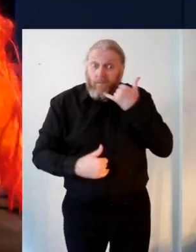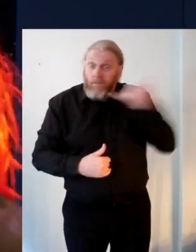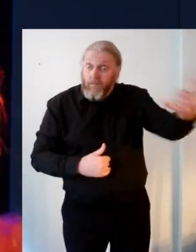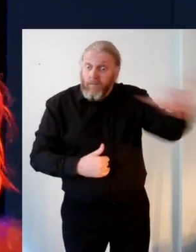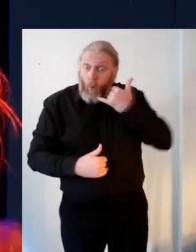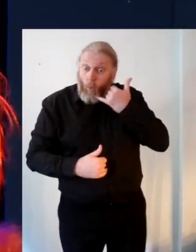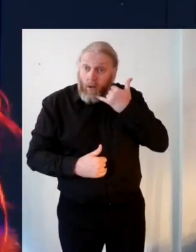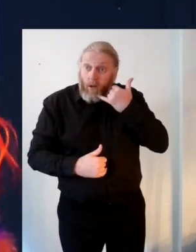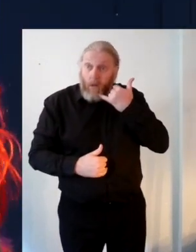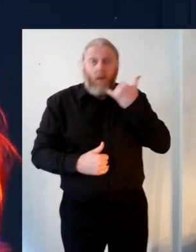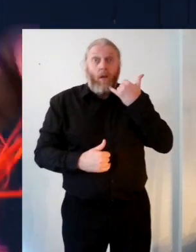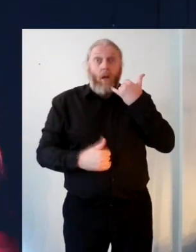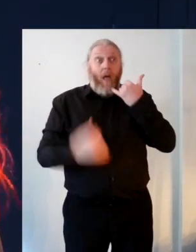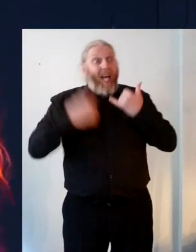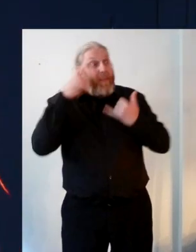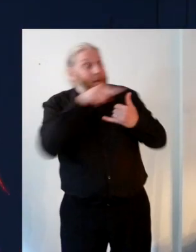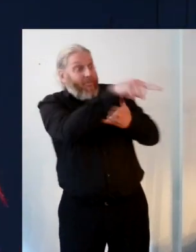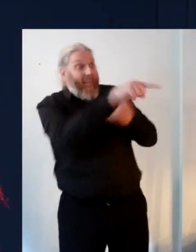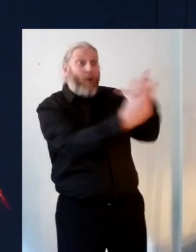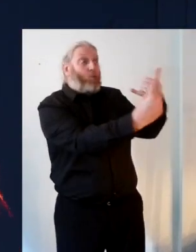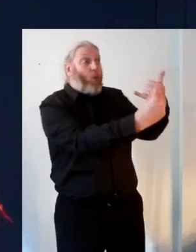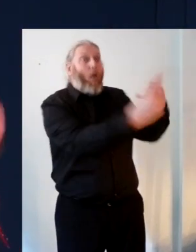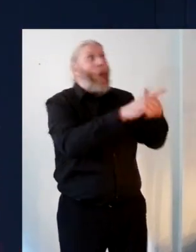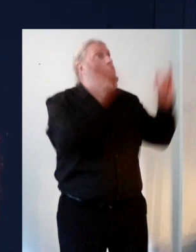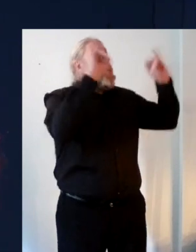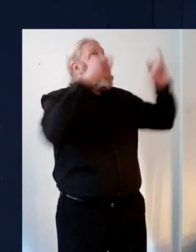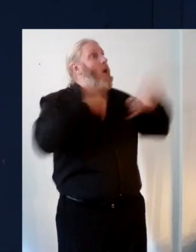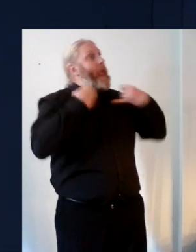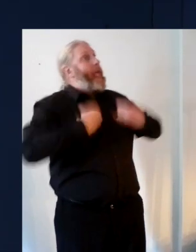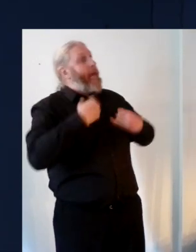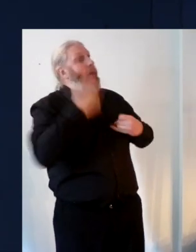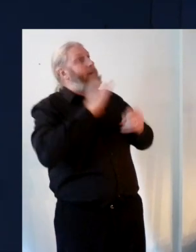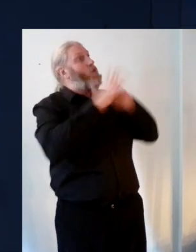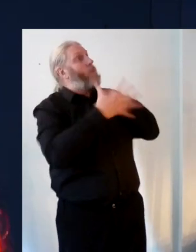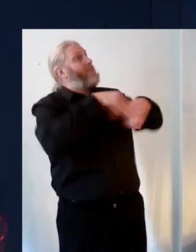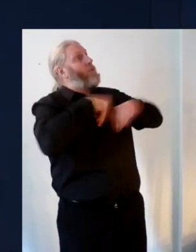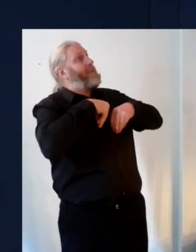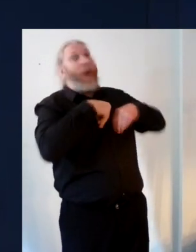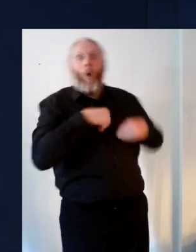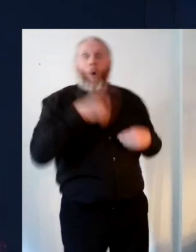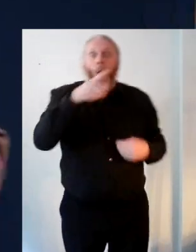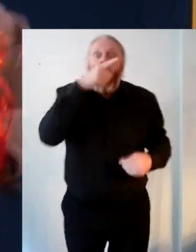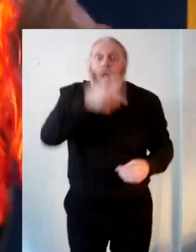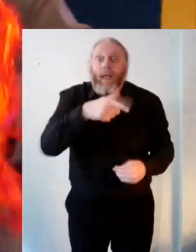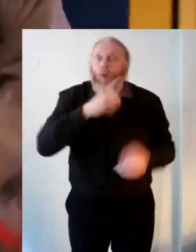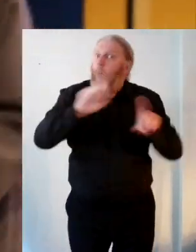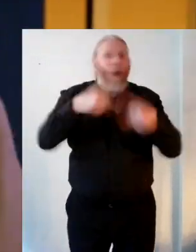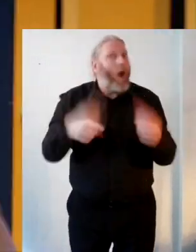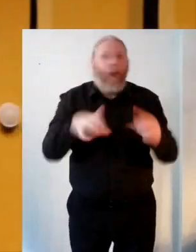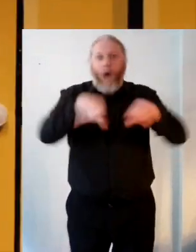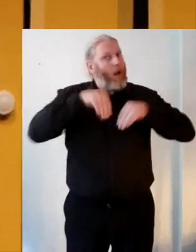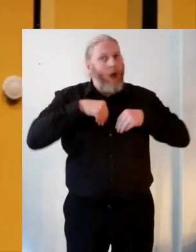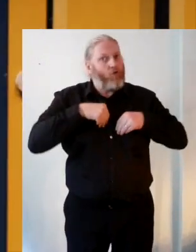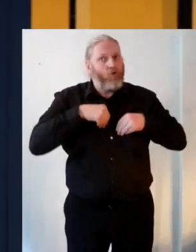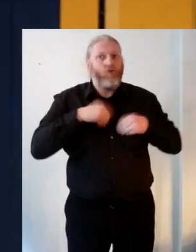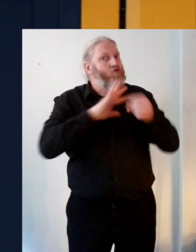your phone? Like this, if someone's on the end, go, oh no, coronavirus. Good news, kids. You can't catch the